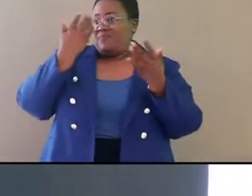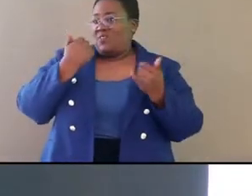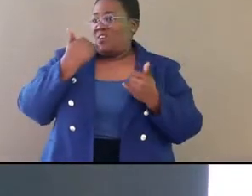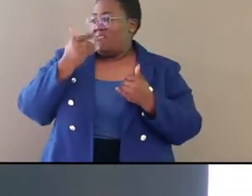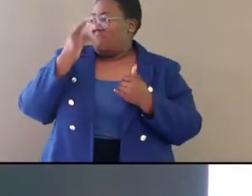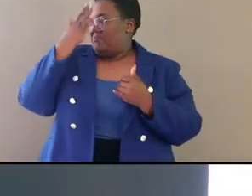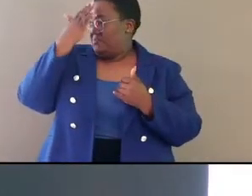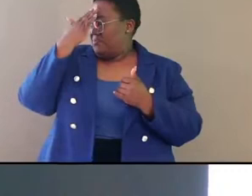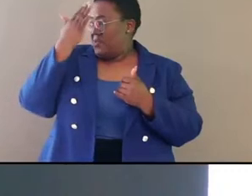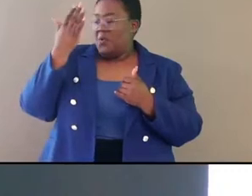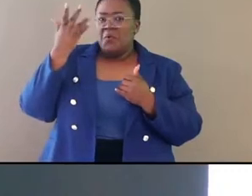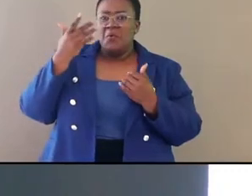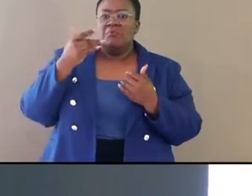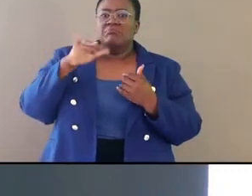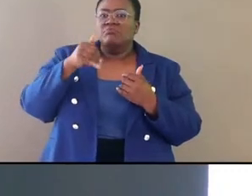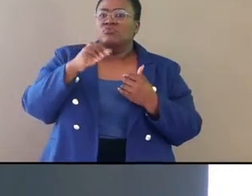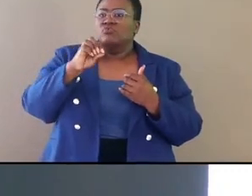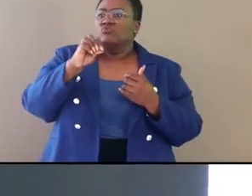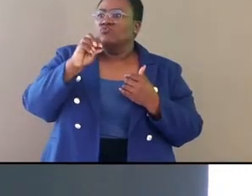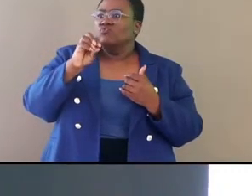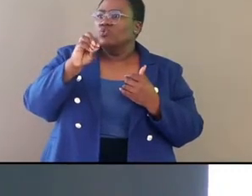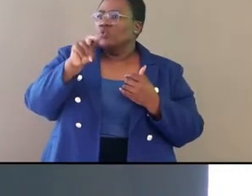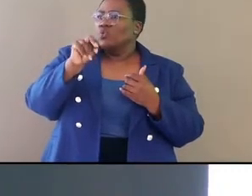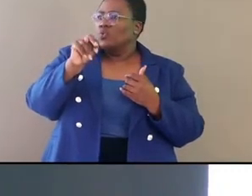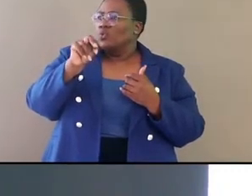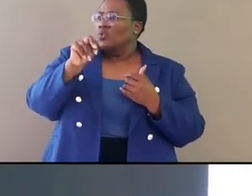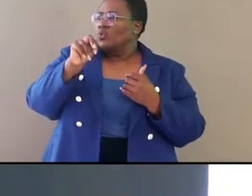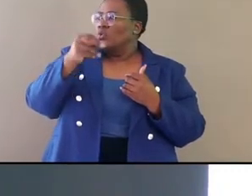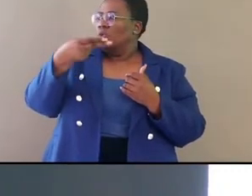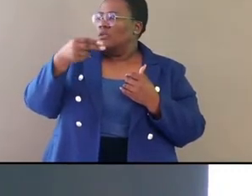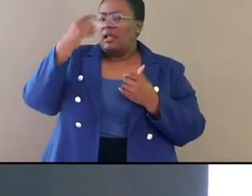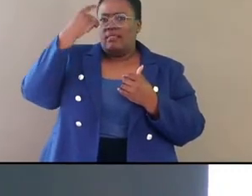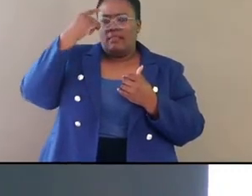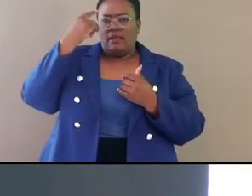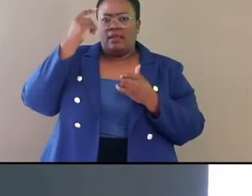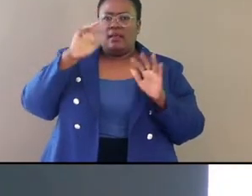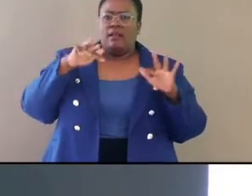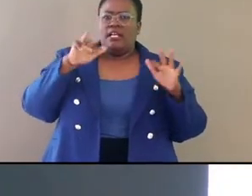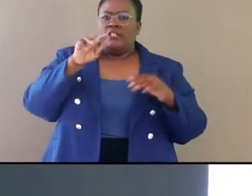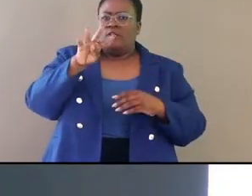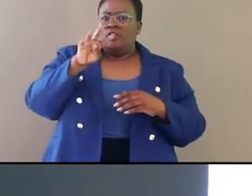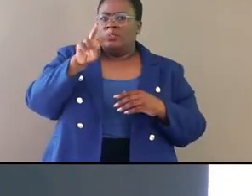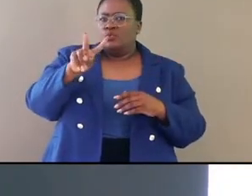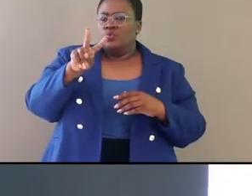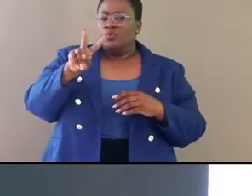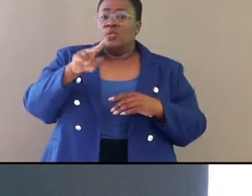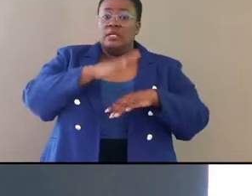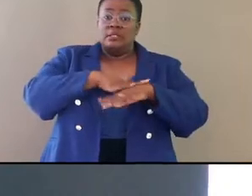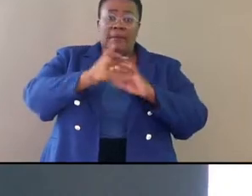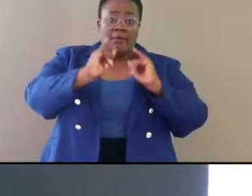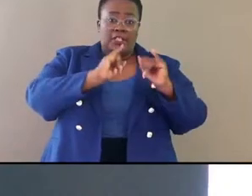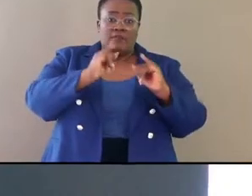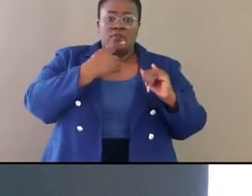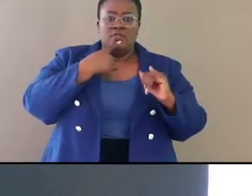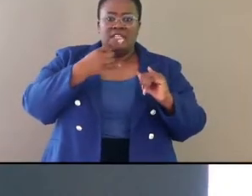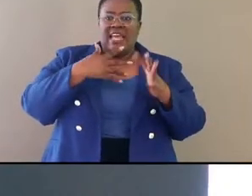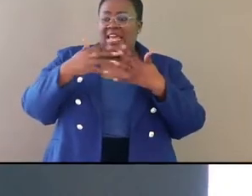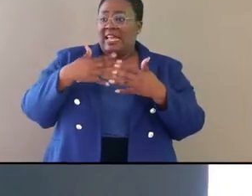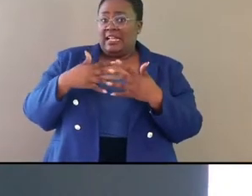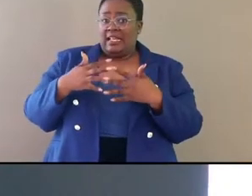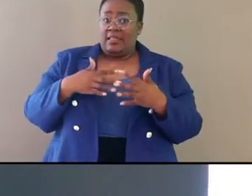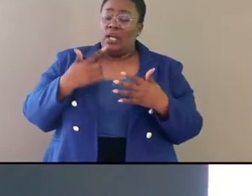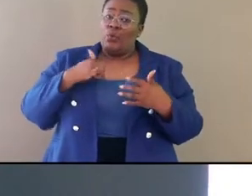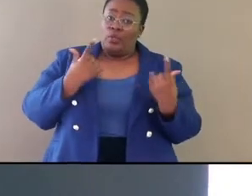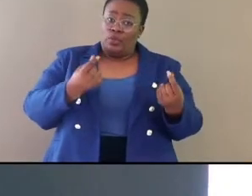people might know Keynes. But Keynes in 1942 in a BBC interview said, anything we can actually